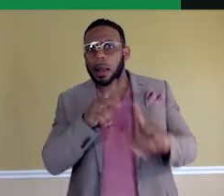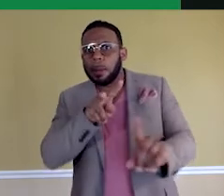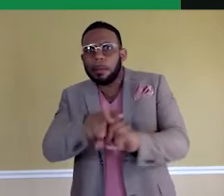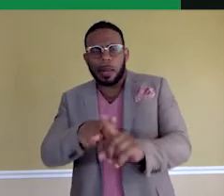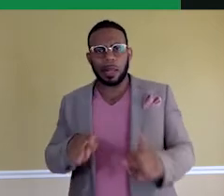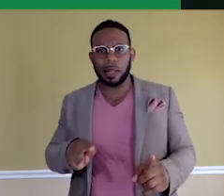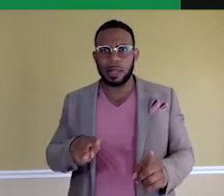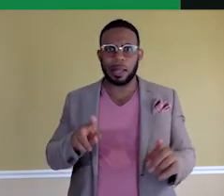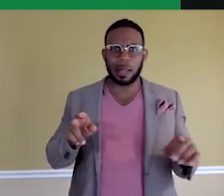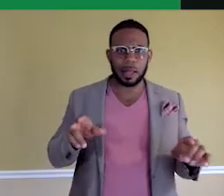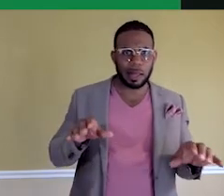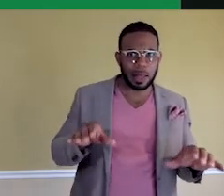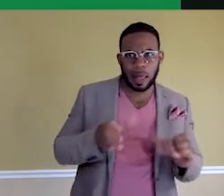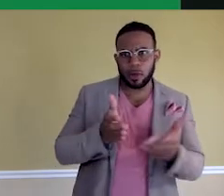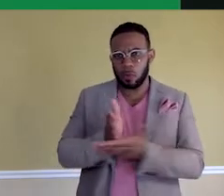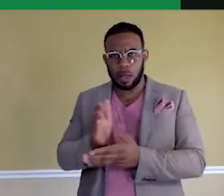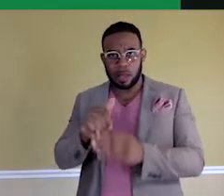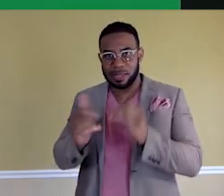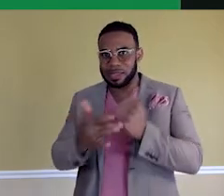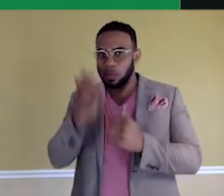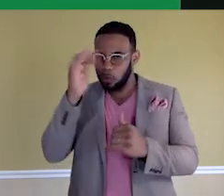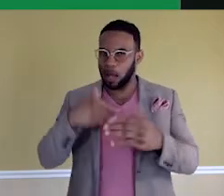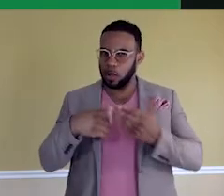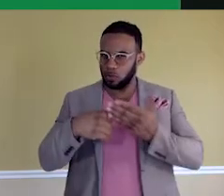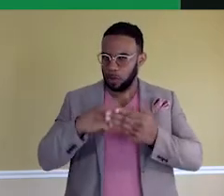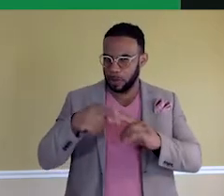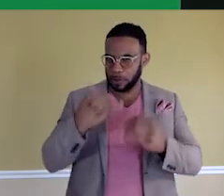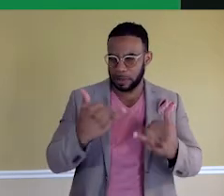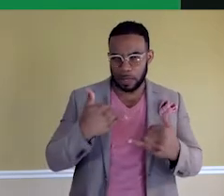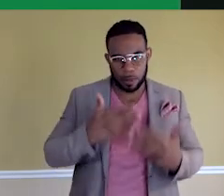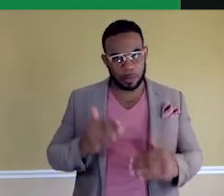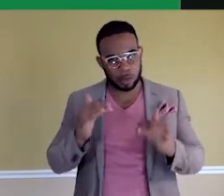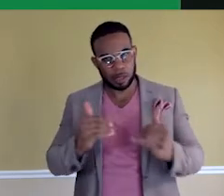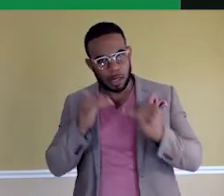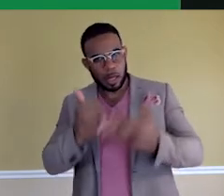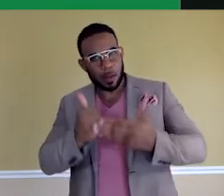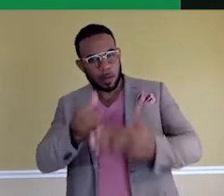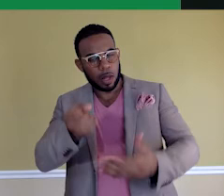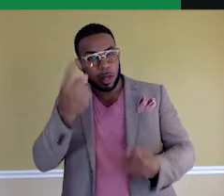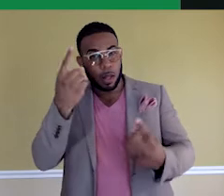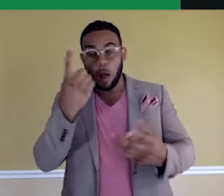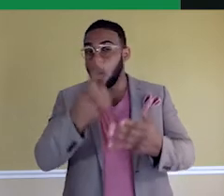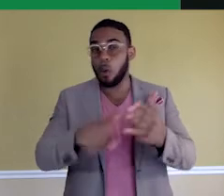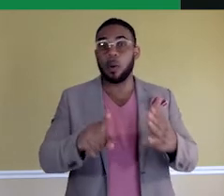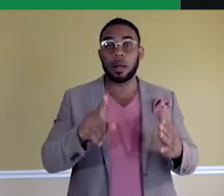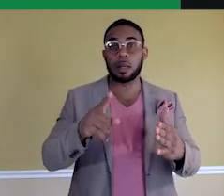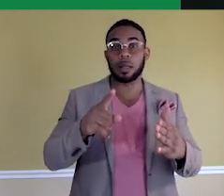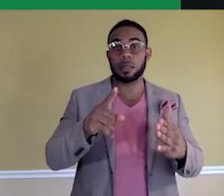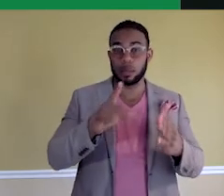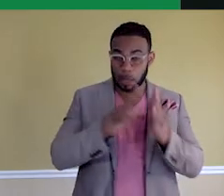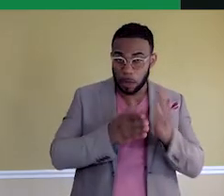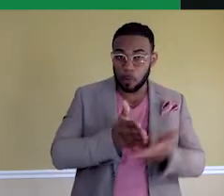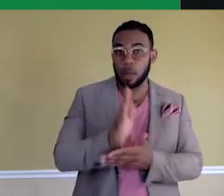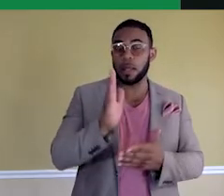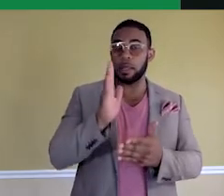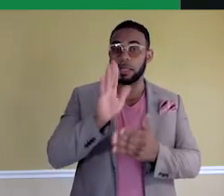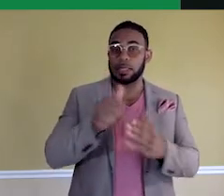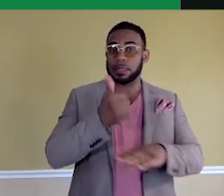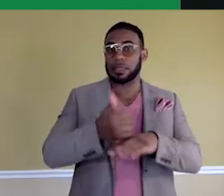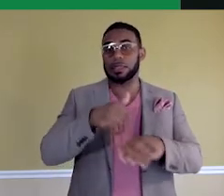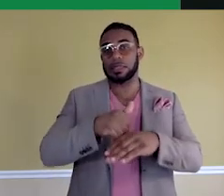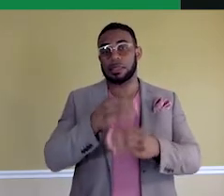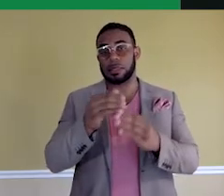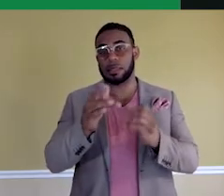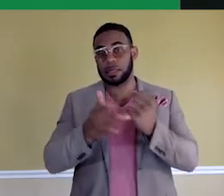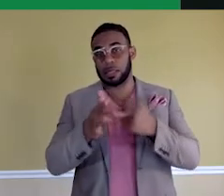apply IP rights in tech. That is what I'm going to be talking about today. I'm going to help you understand what IP rights exist in the technology sector and